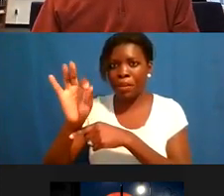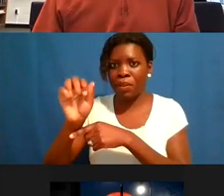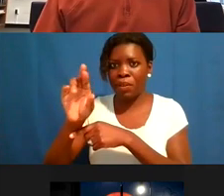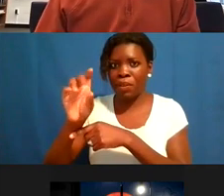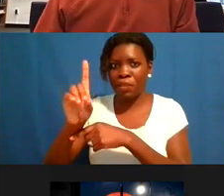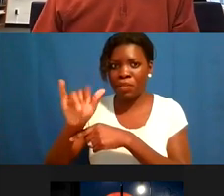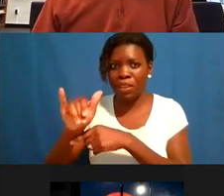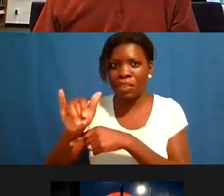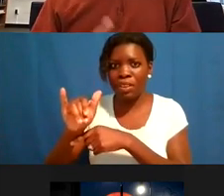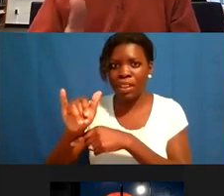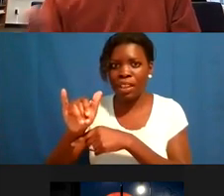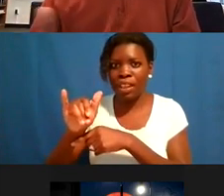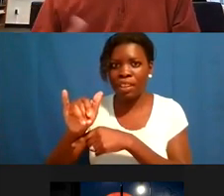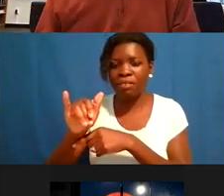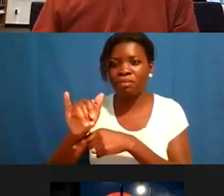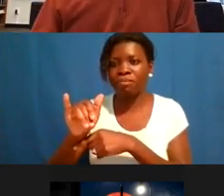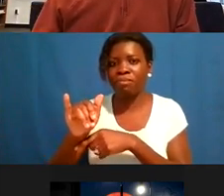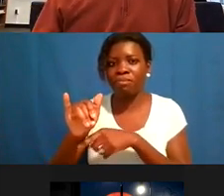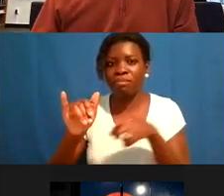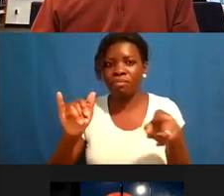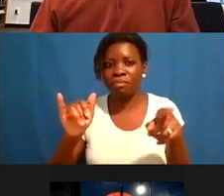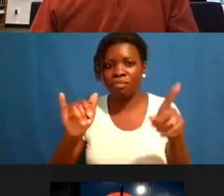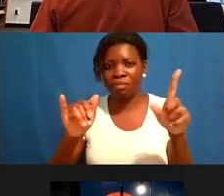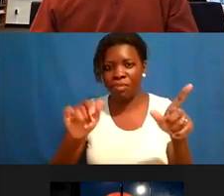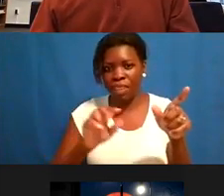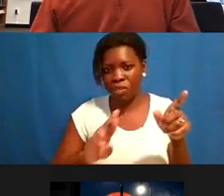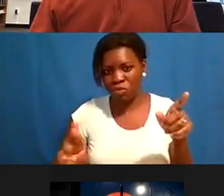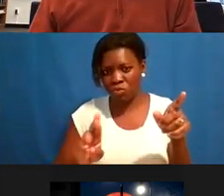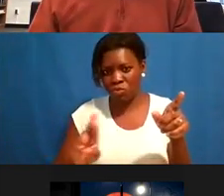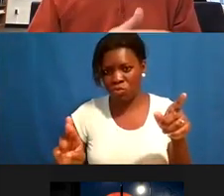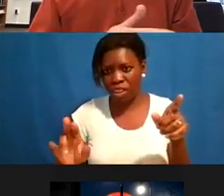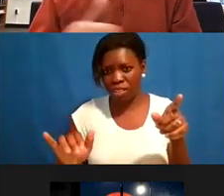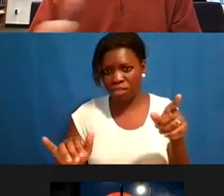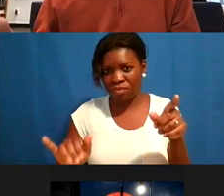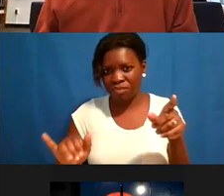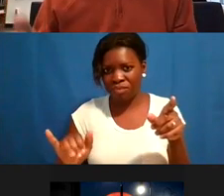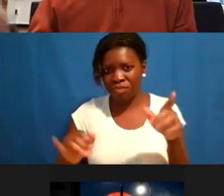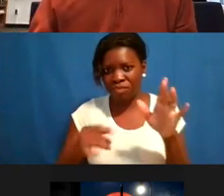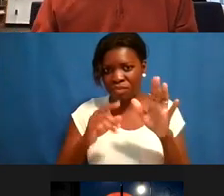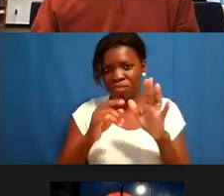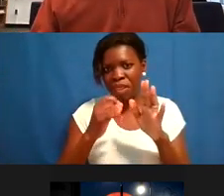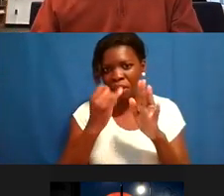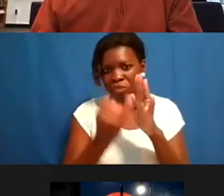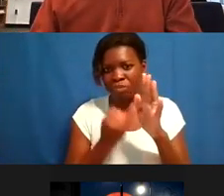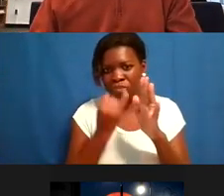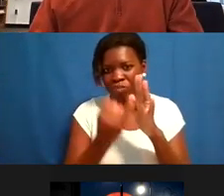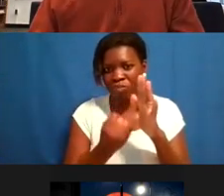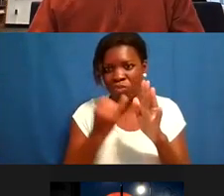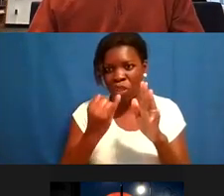was made that we shared with you. Shown in the lower right is a simulation of flow past a Christmas tree performed